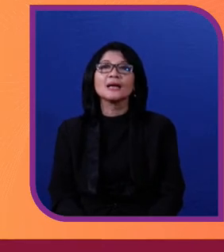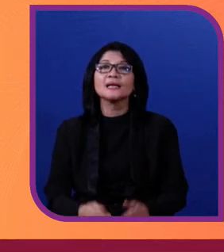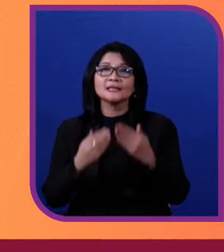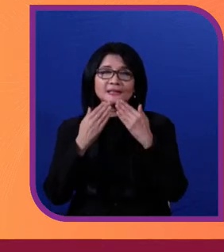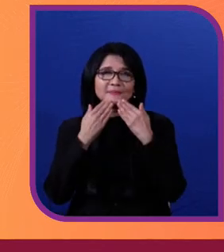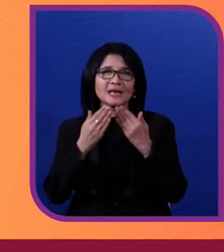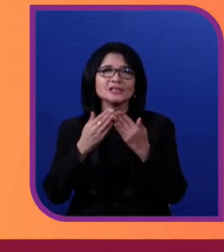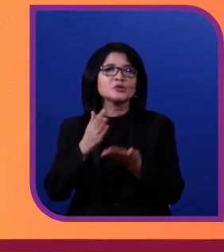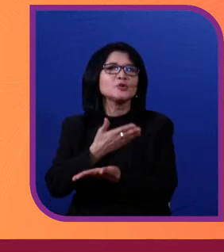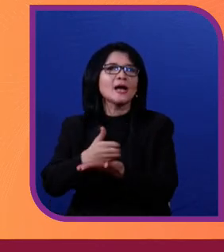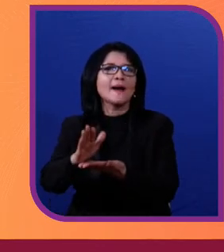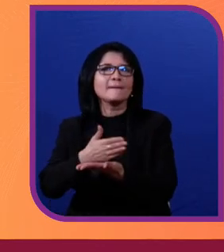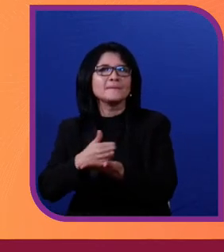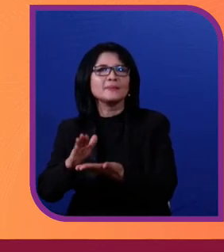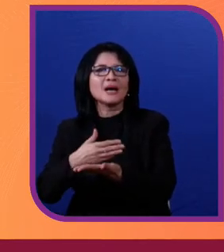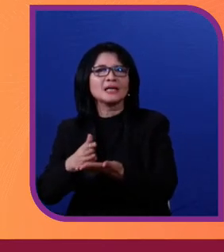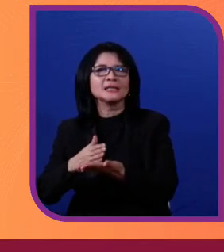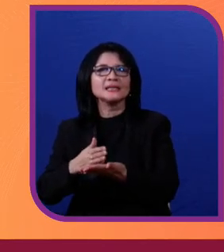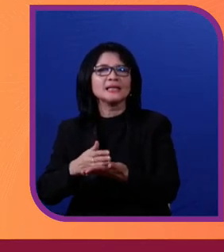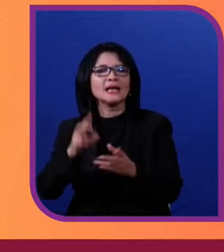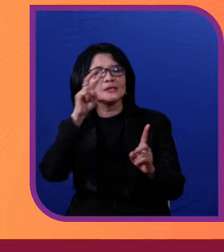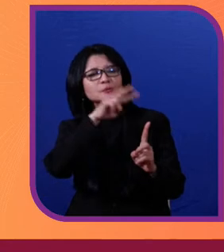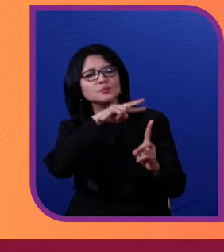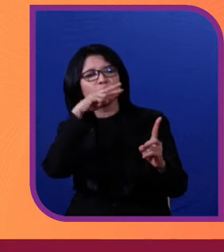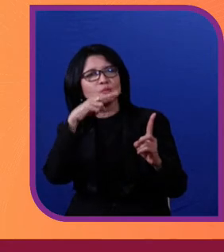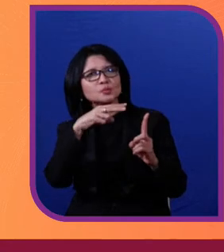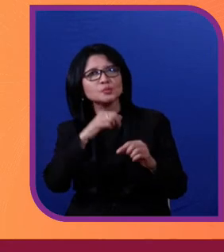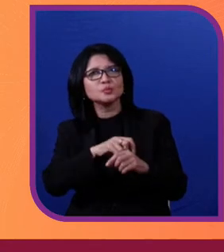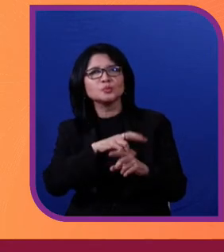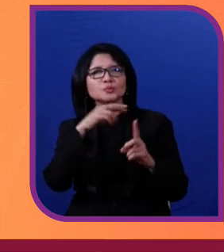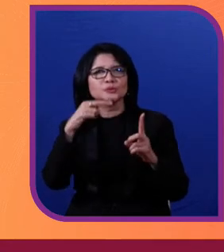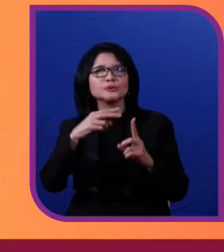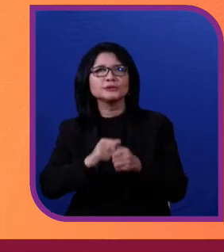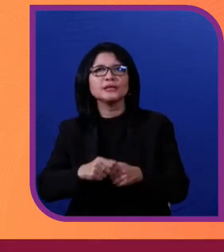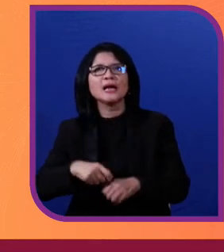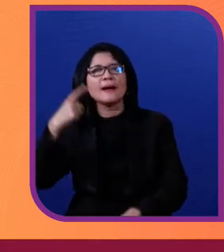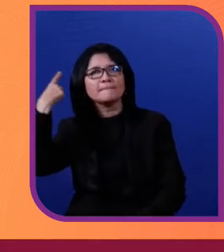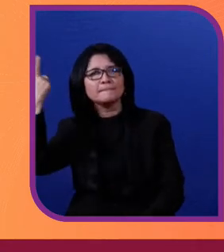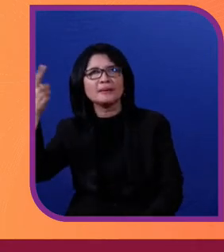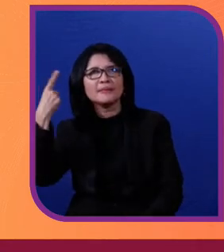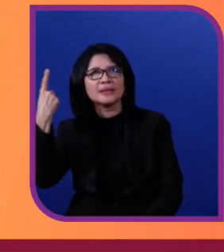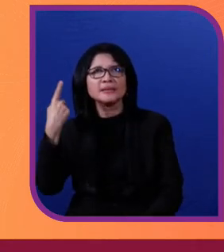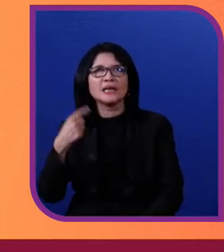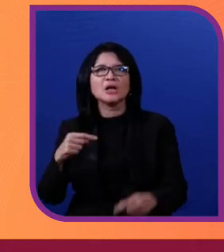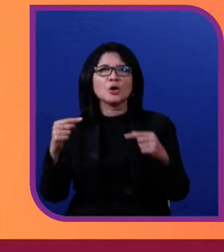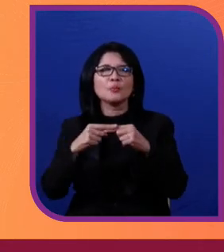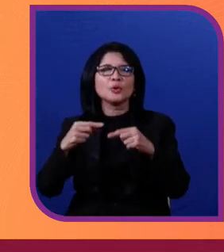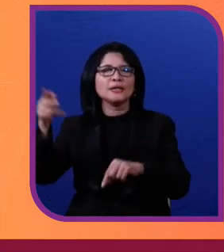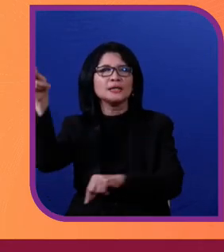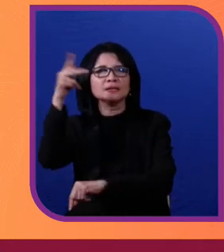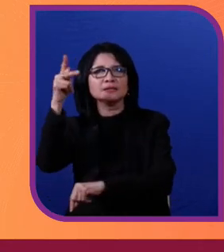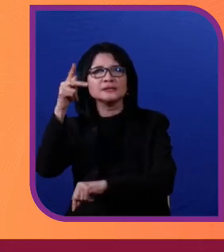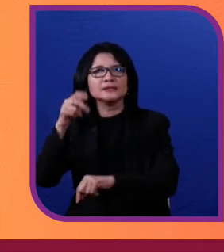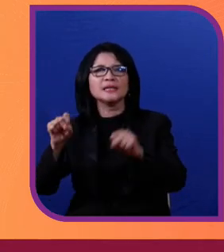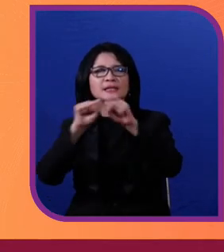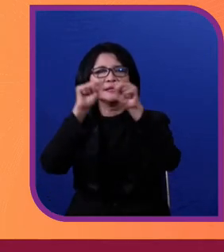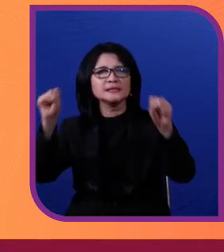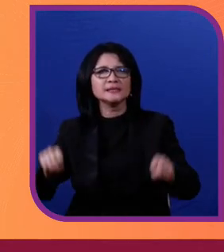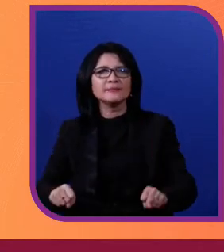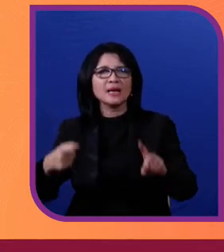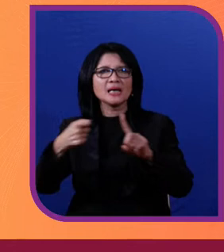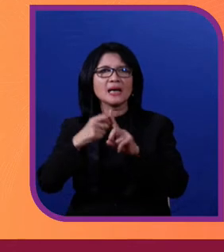government the perspective of the project From the very early stage in the planning a stage at the very beginning